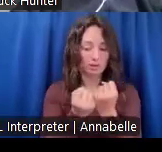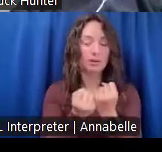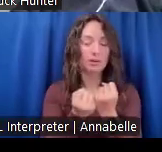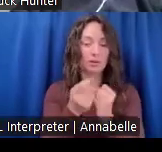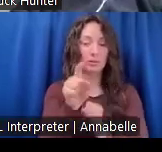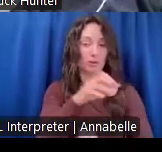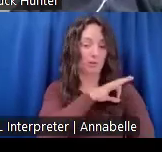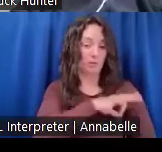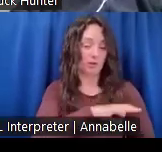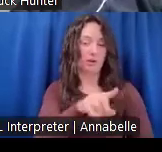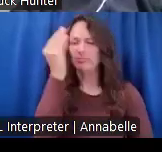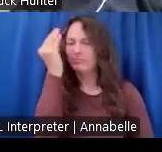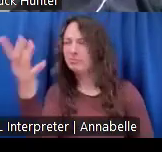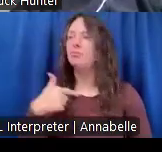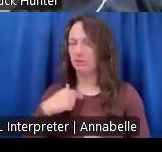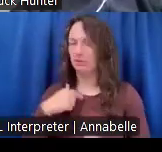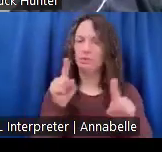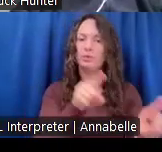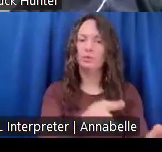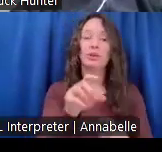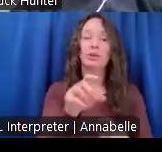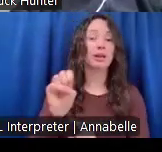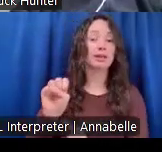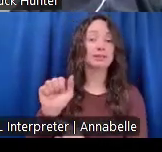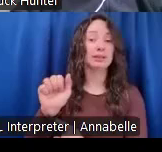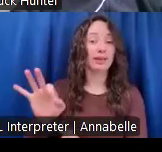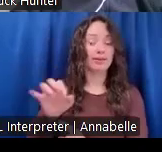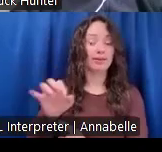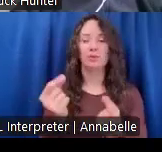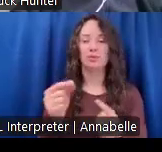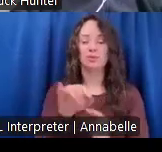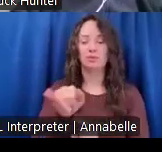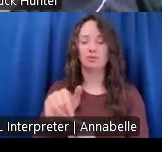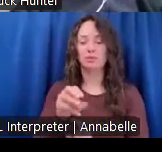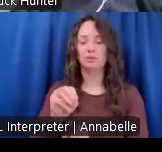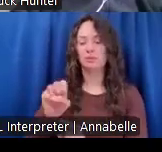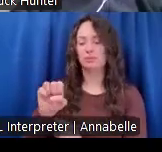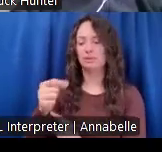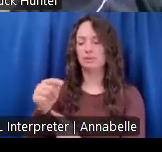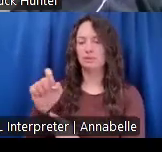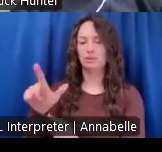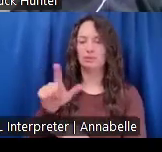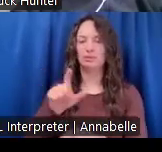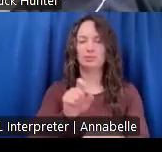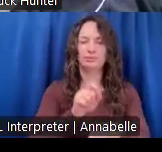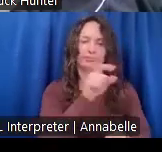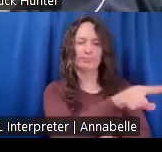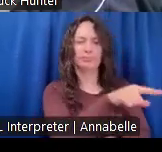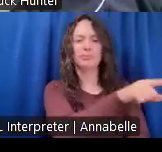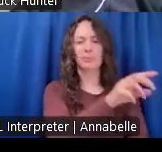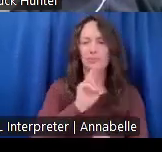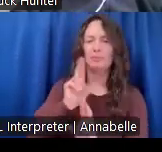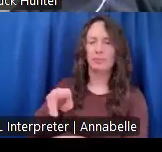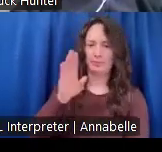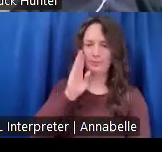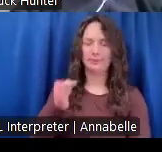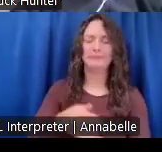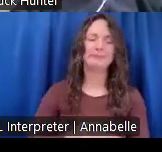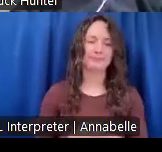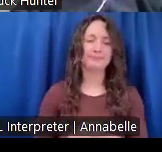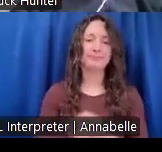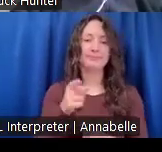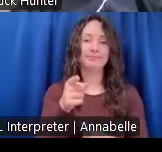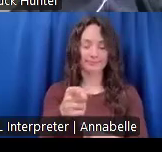you attended. But if it's SAF, you can send Jim Siegel a note and he'll get back to you on that. This is a